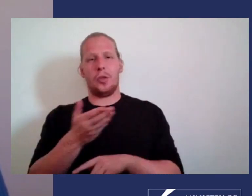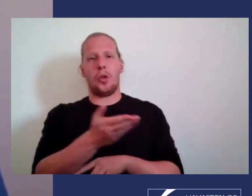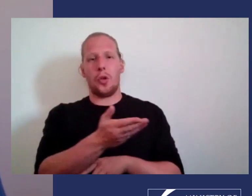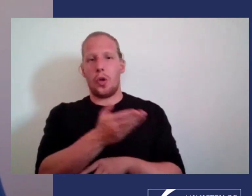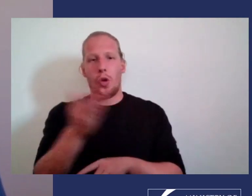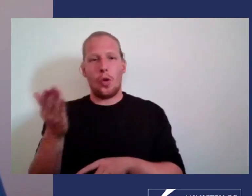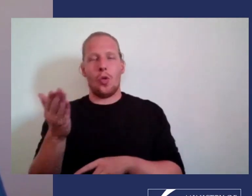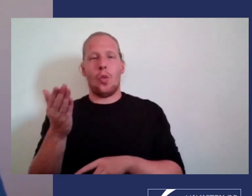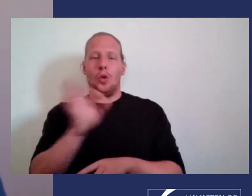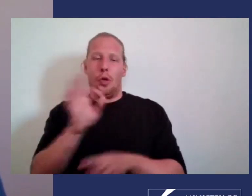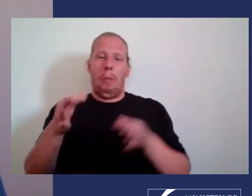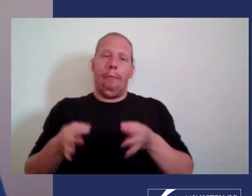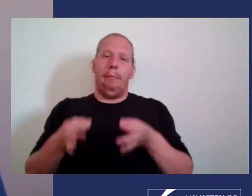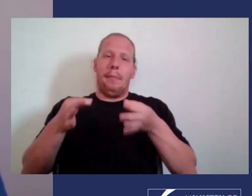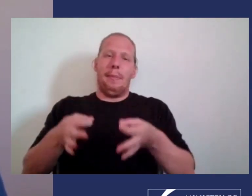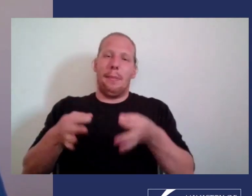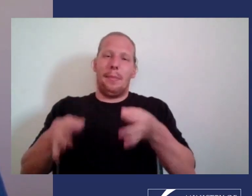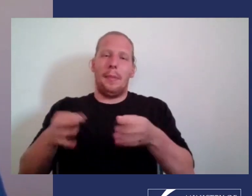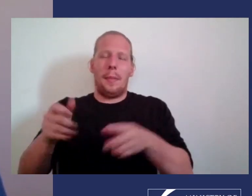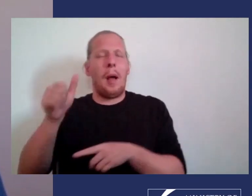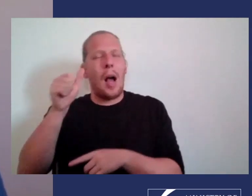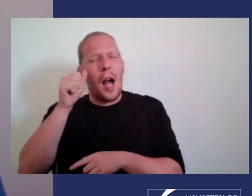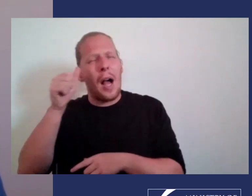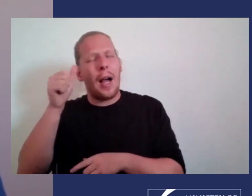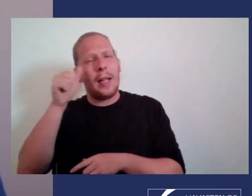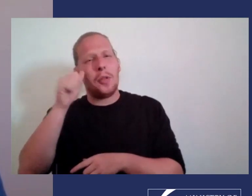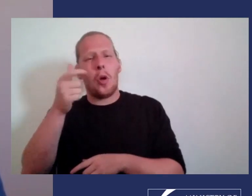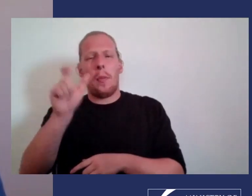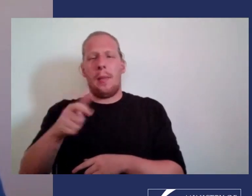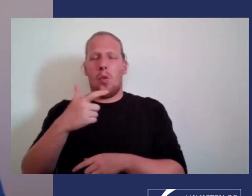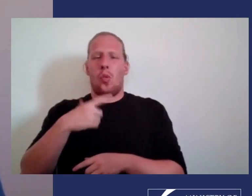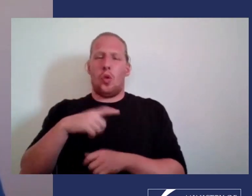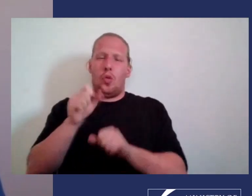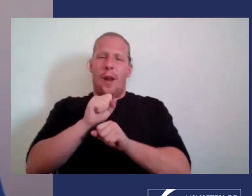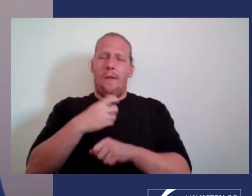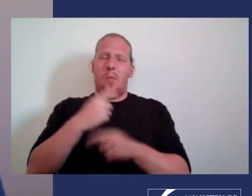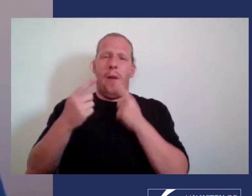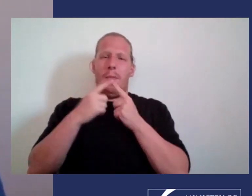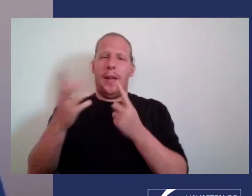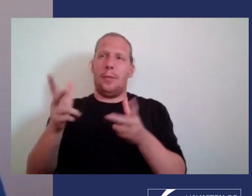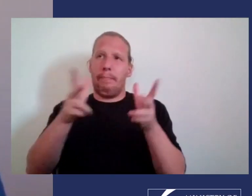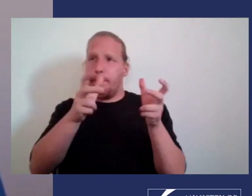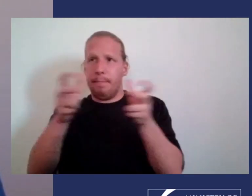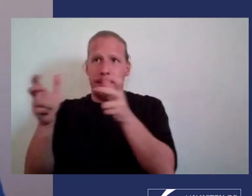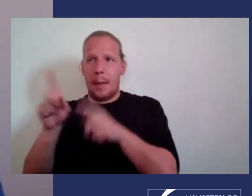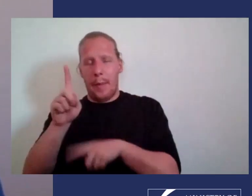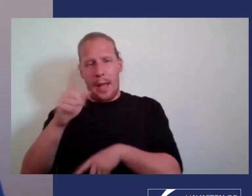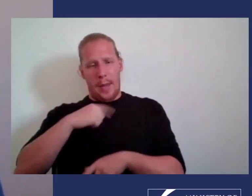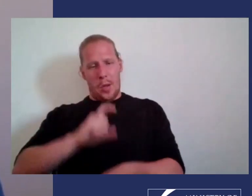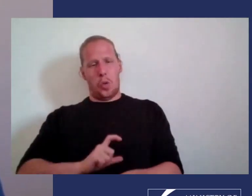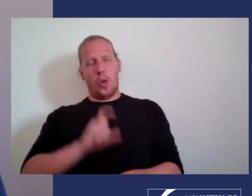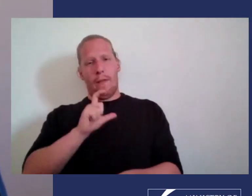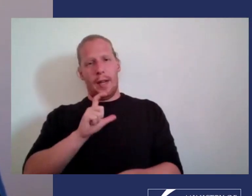not delay. And I know that some people want to just have a bit more information, but I really do feel confident that we've got enough